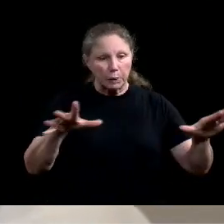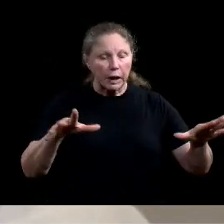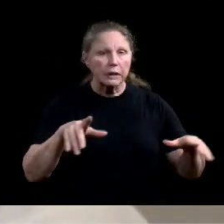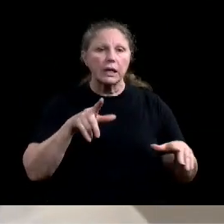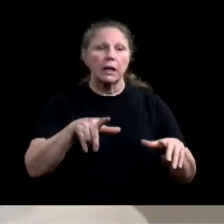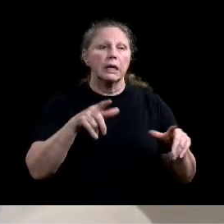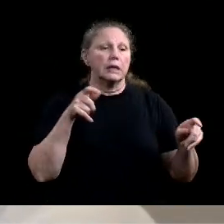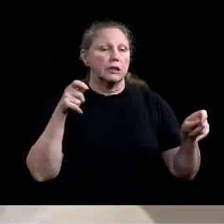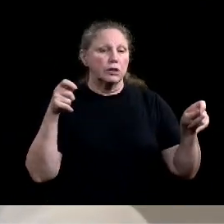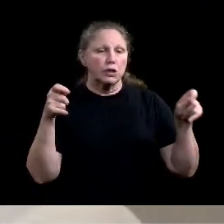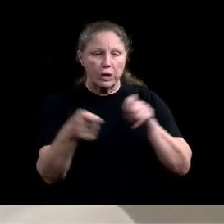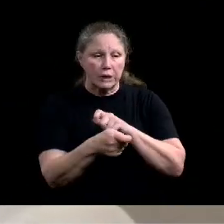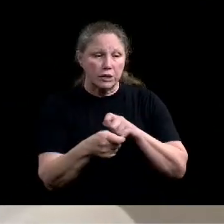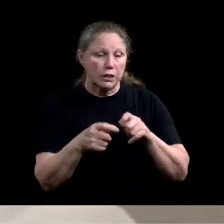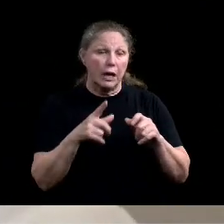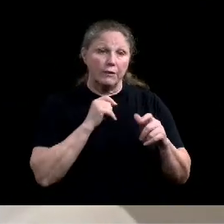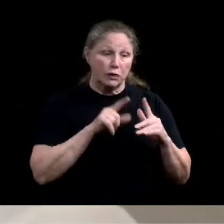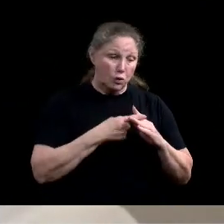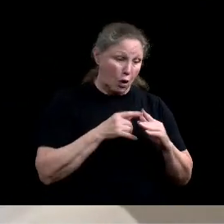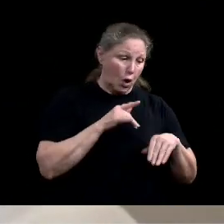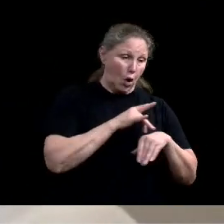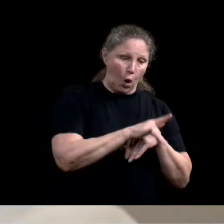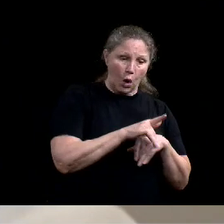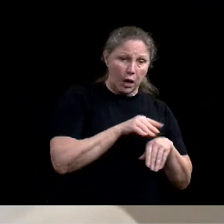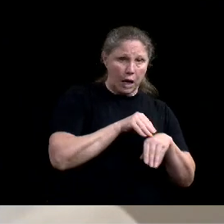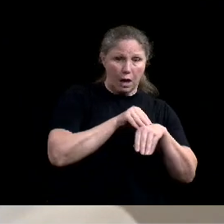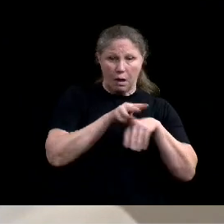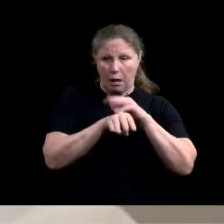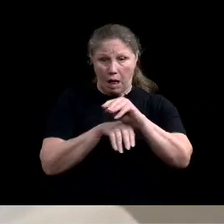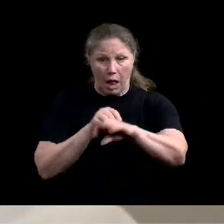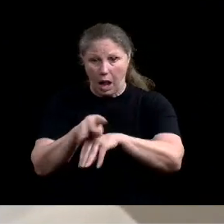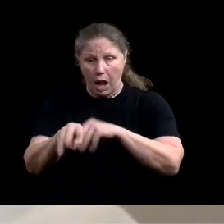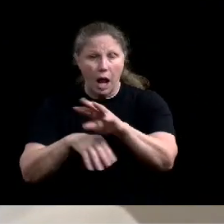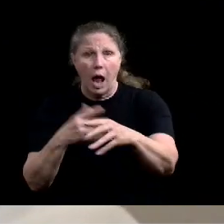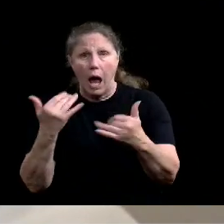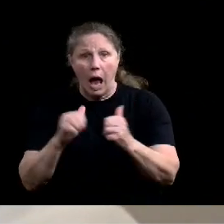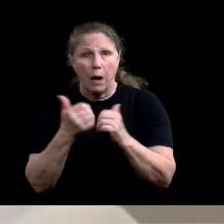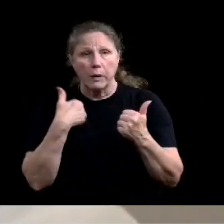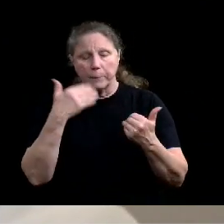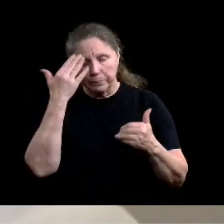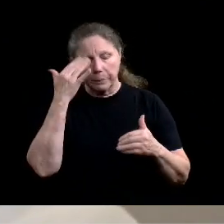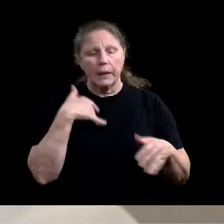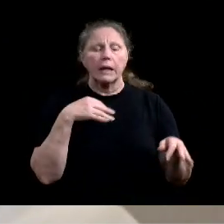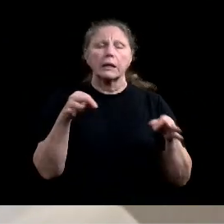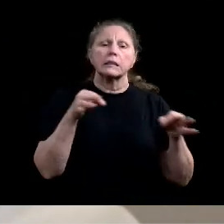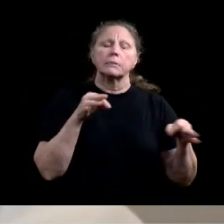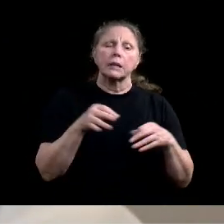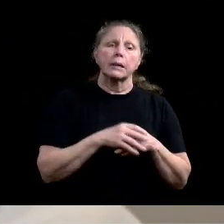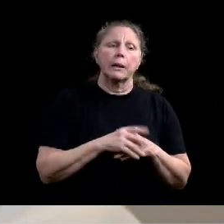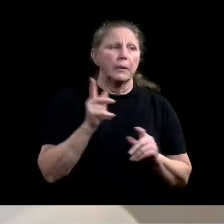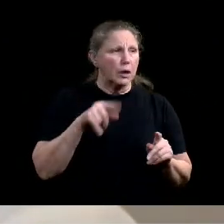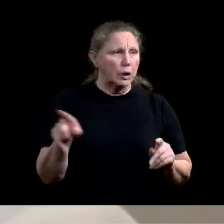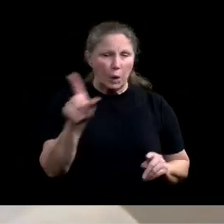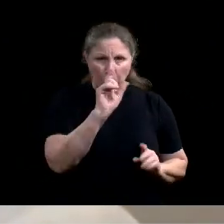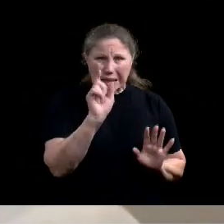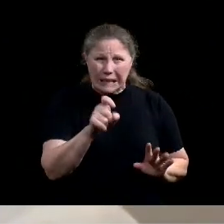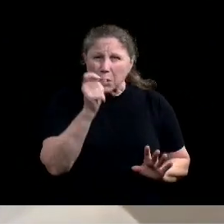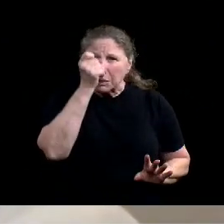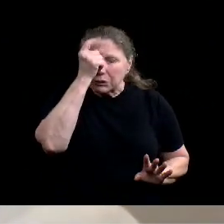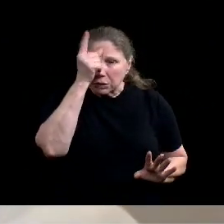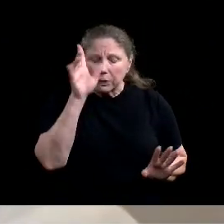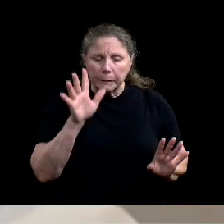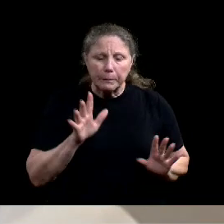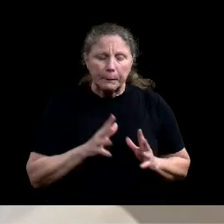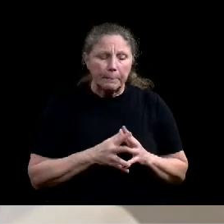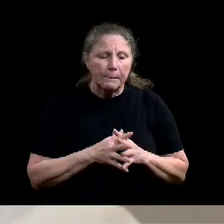we've explained, and as I think most who are listening understand, in terms of the spread